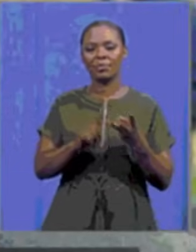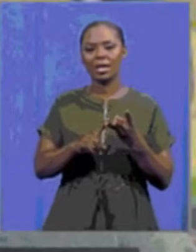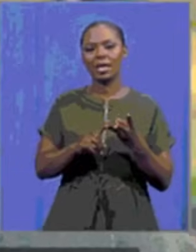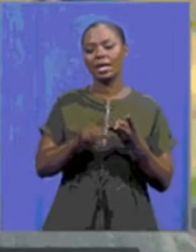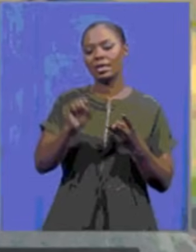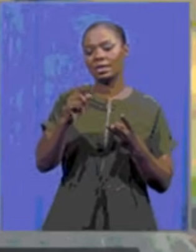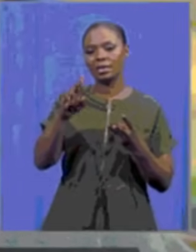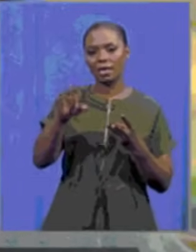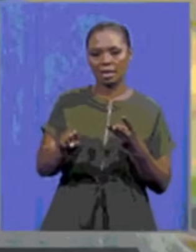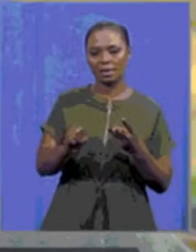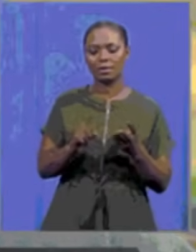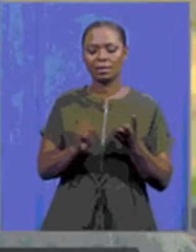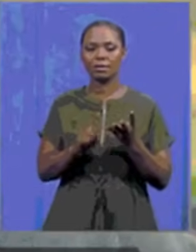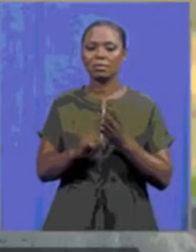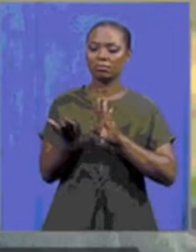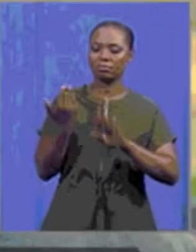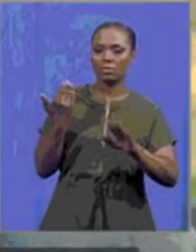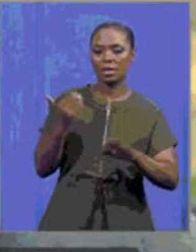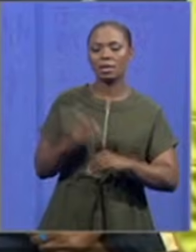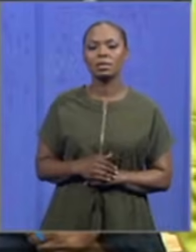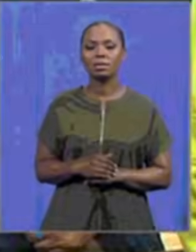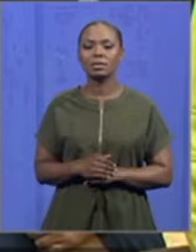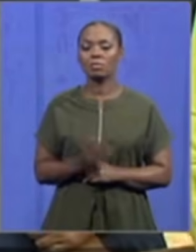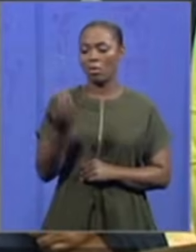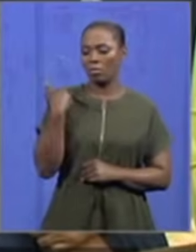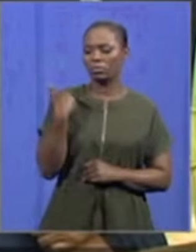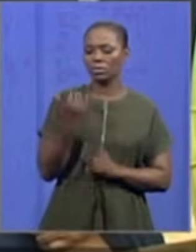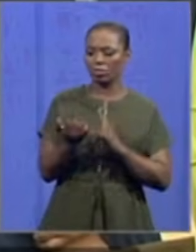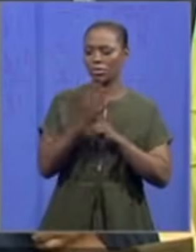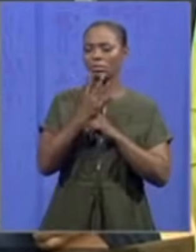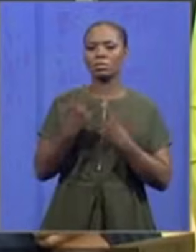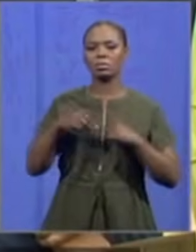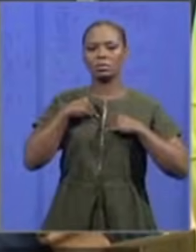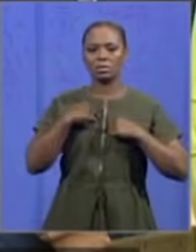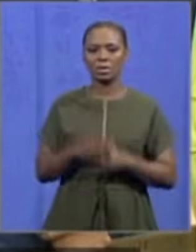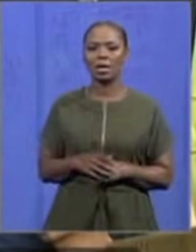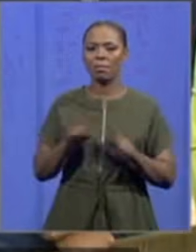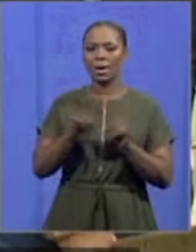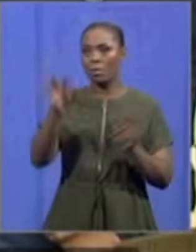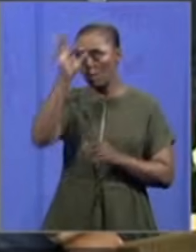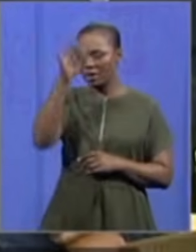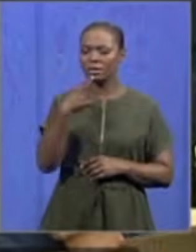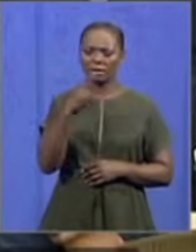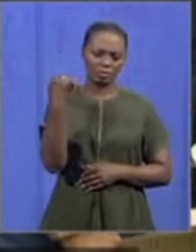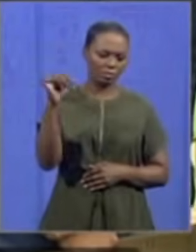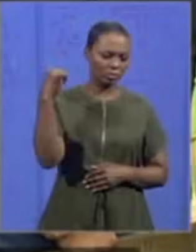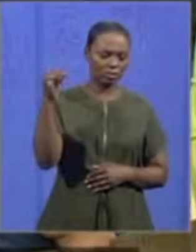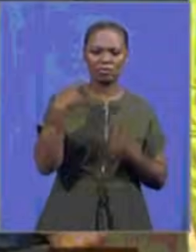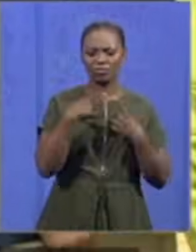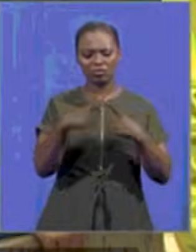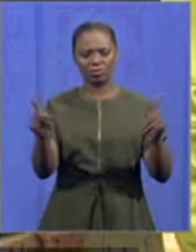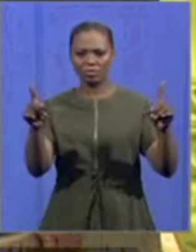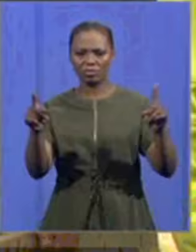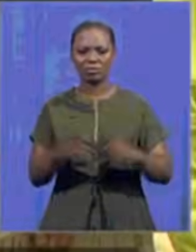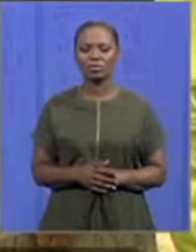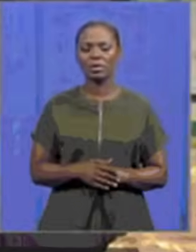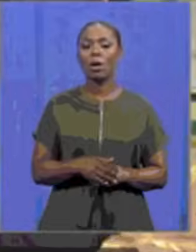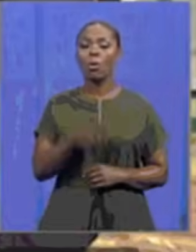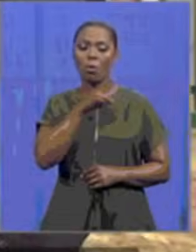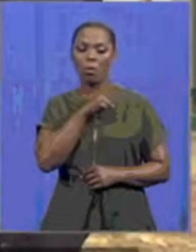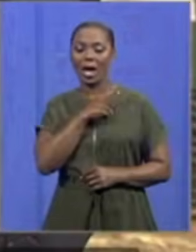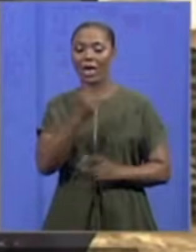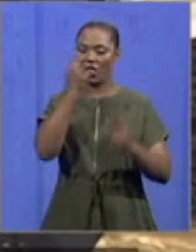of the Johannesburg Metro. But the matters was addressed yesterday. Fela mapodisi a ganeditse seno ka gore ditatofatso tseno di ka ntlha ya gore